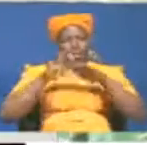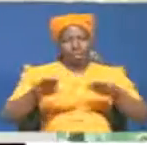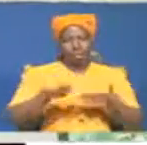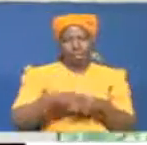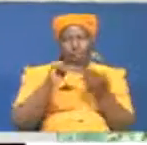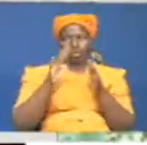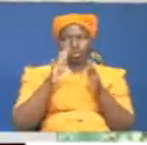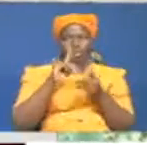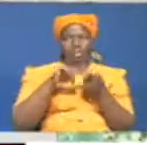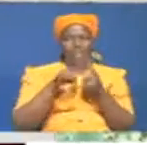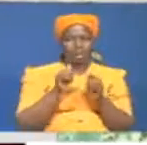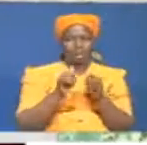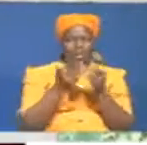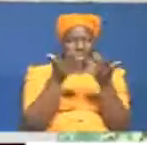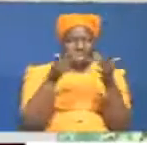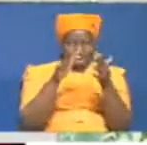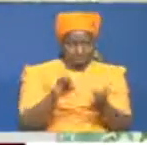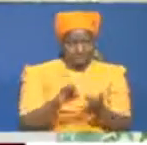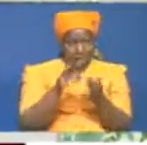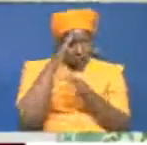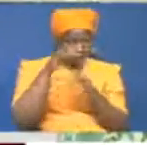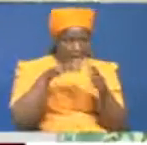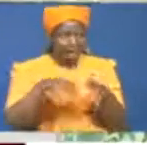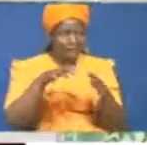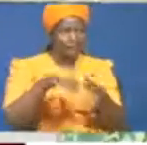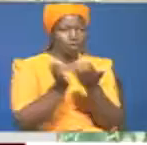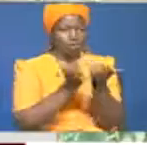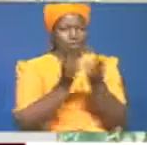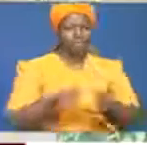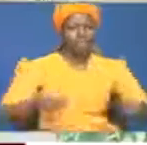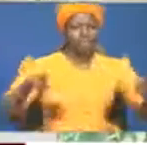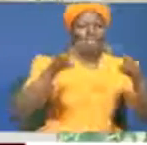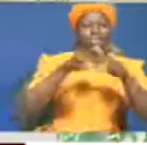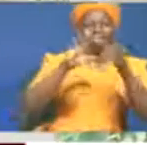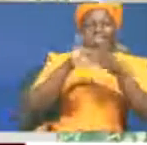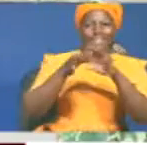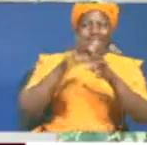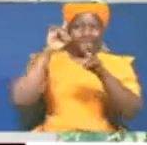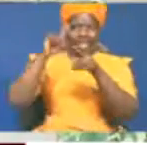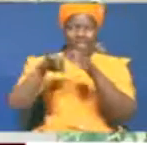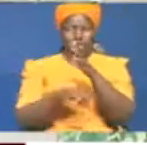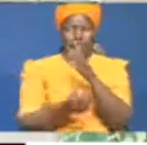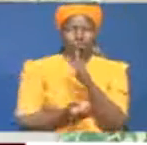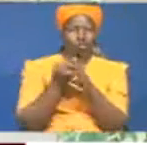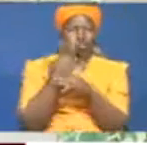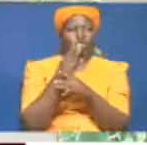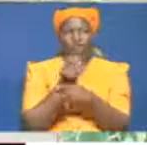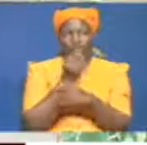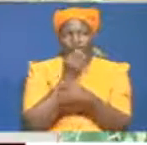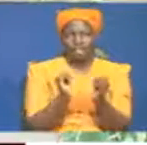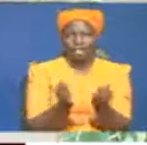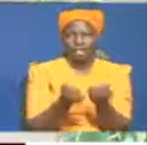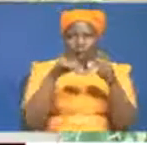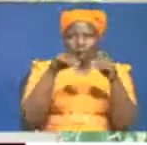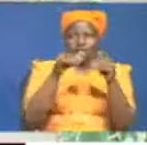standards that are there, especially for agribusiness value chains, they are geared towards ensuring we produce safe food, quality